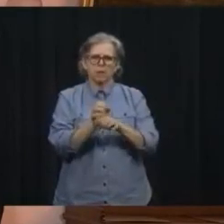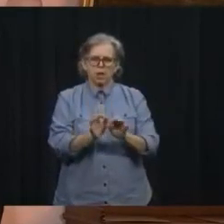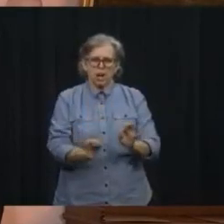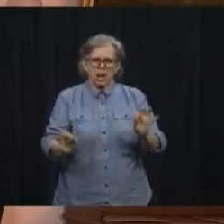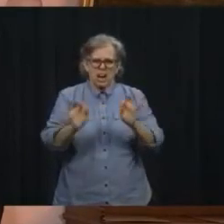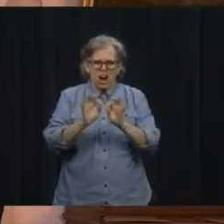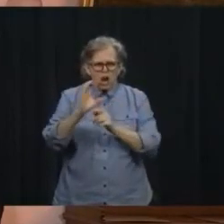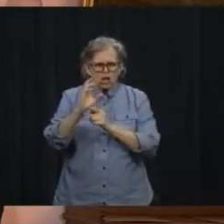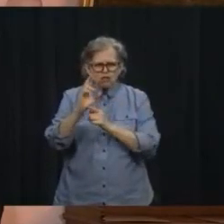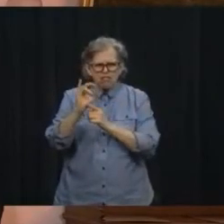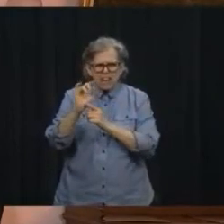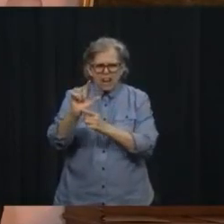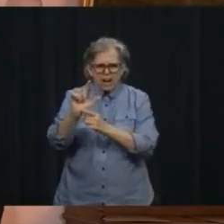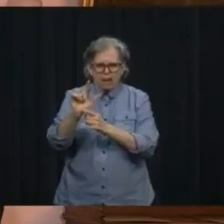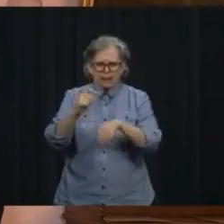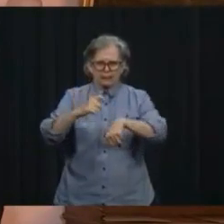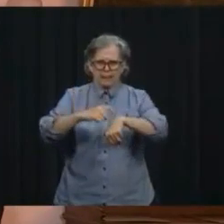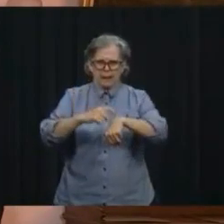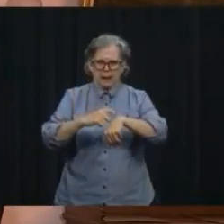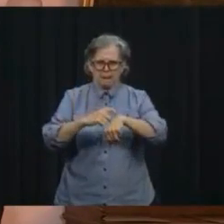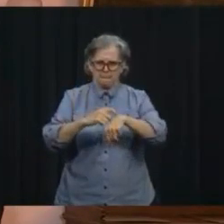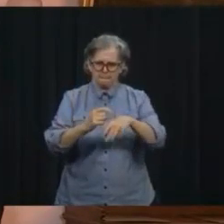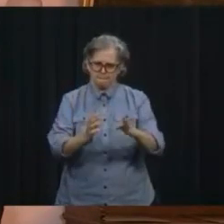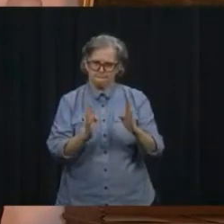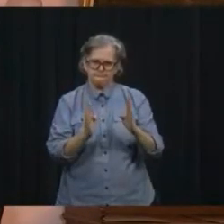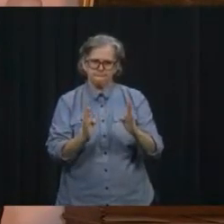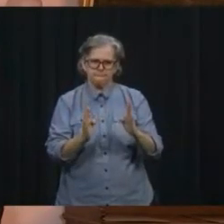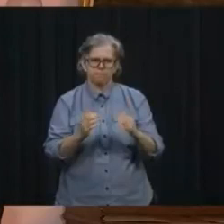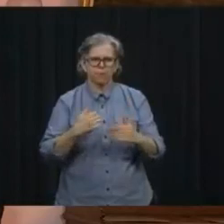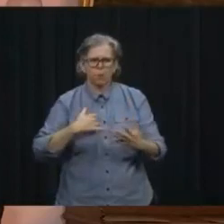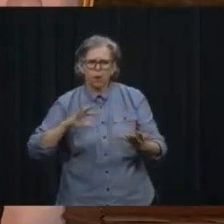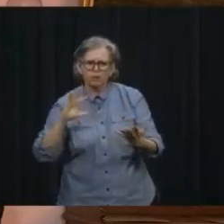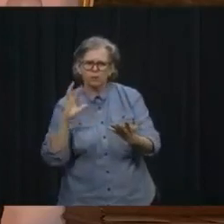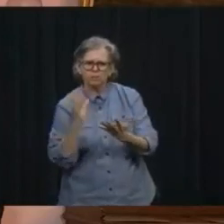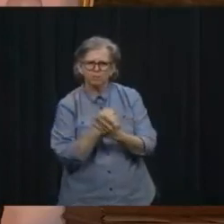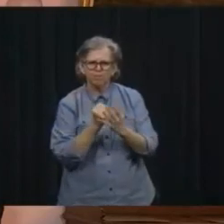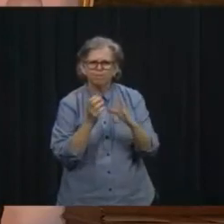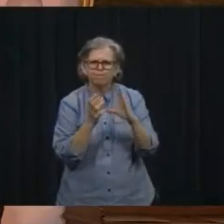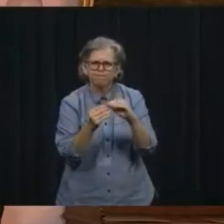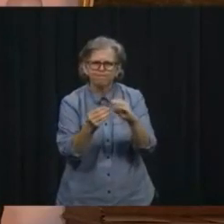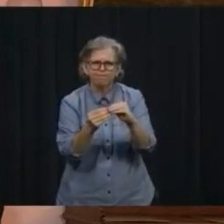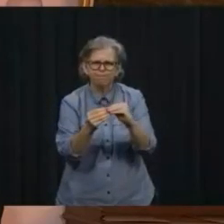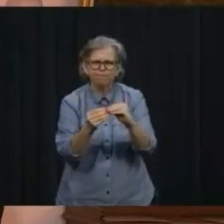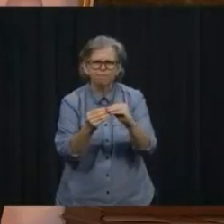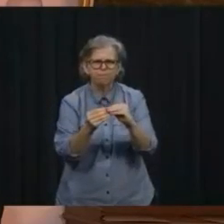fellow citizens of Ohio about this time and the actions that we must take.